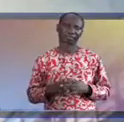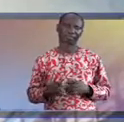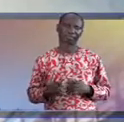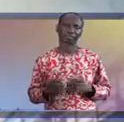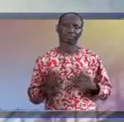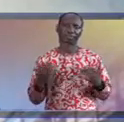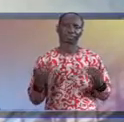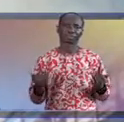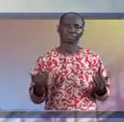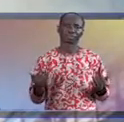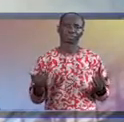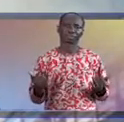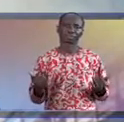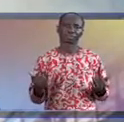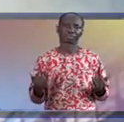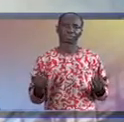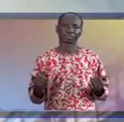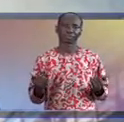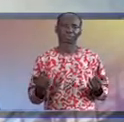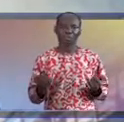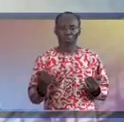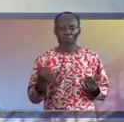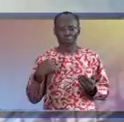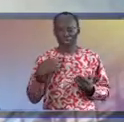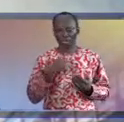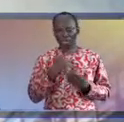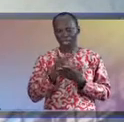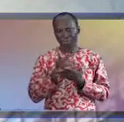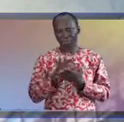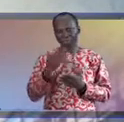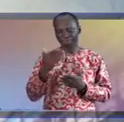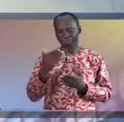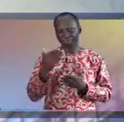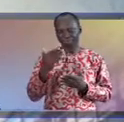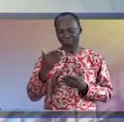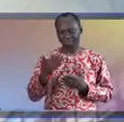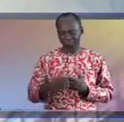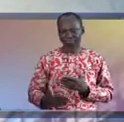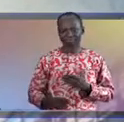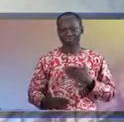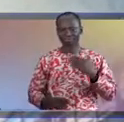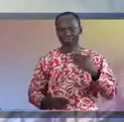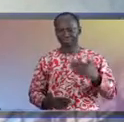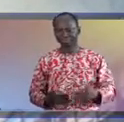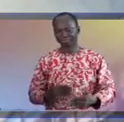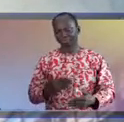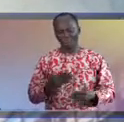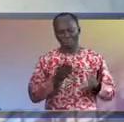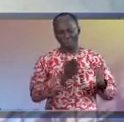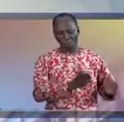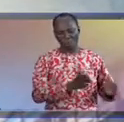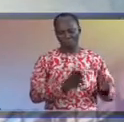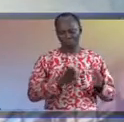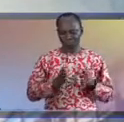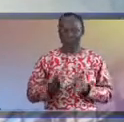disuani citiano. Ye behenu nidiswa, nidiswa, nidiswa. Obronese in sequential